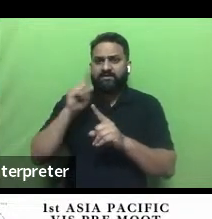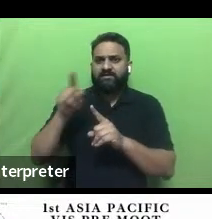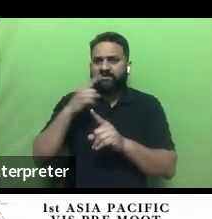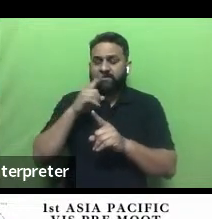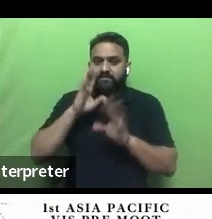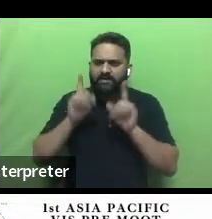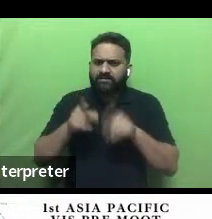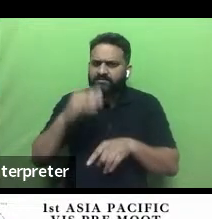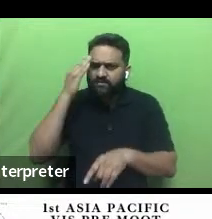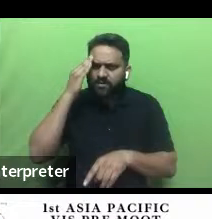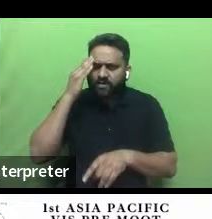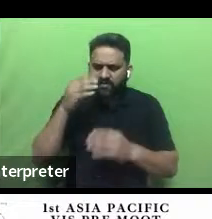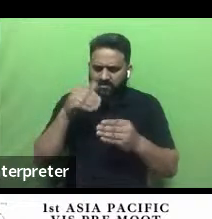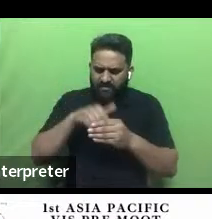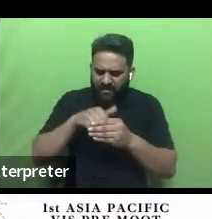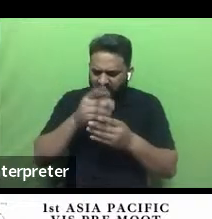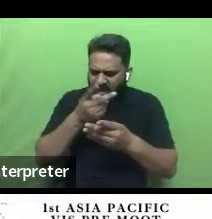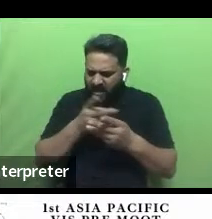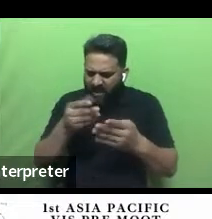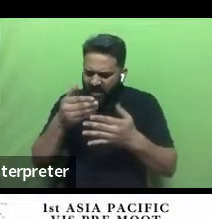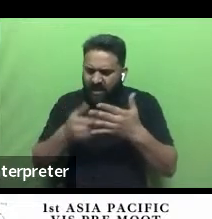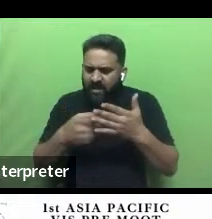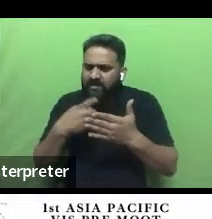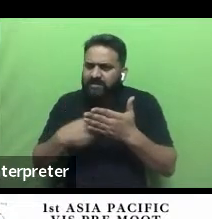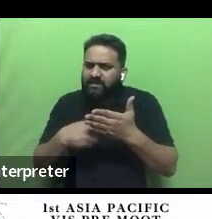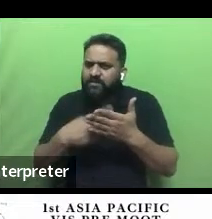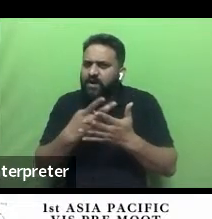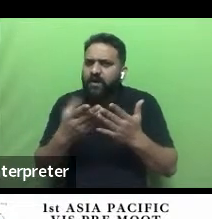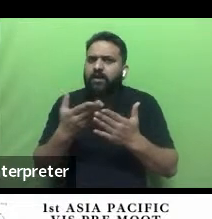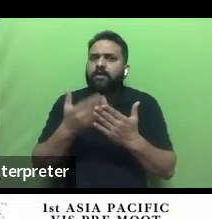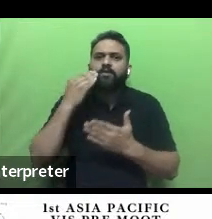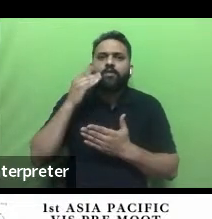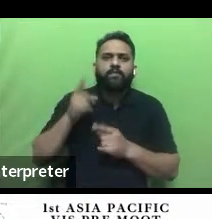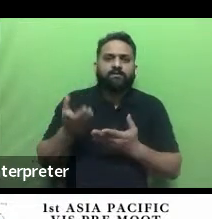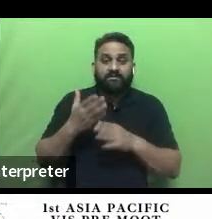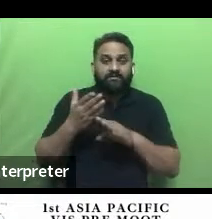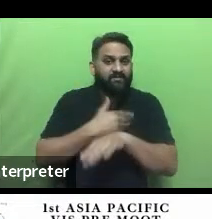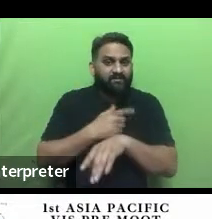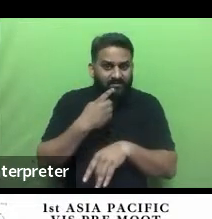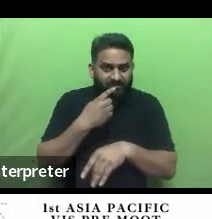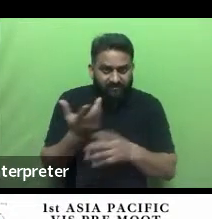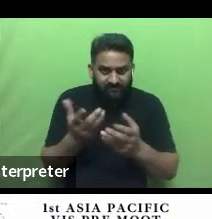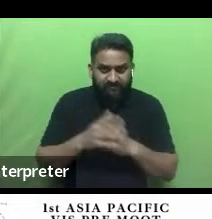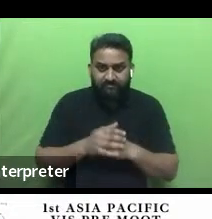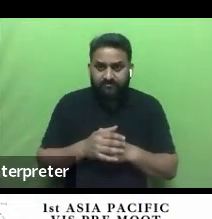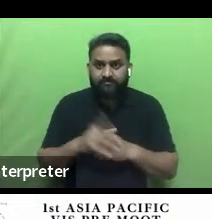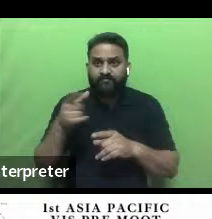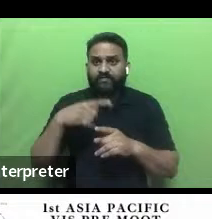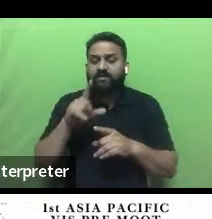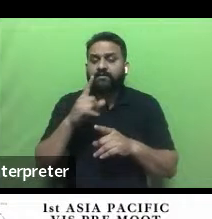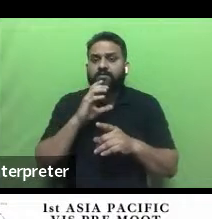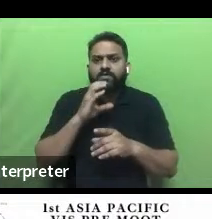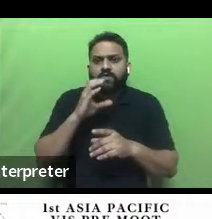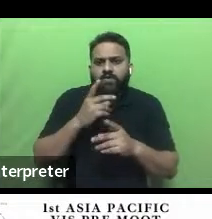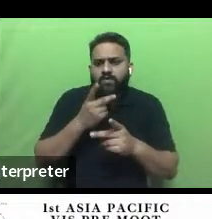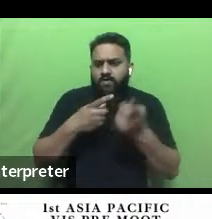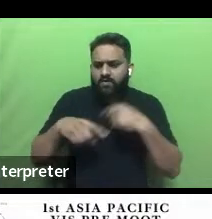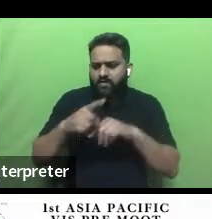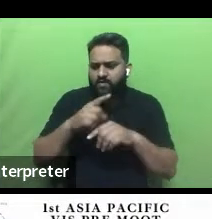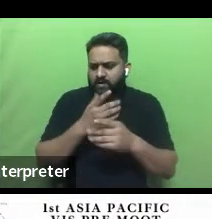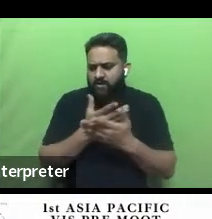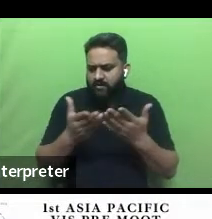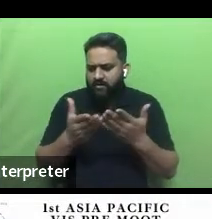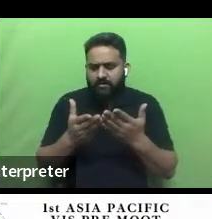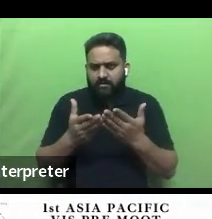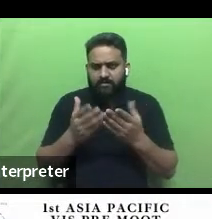knowledge of the contents of the general conditions. As previously mentioned, while making the purchase offer provided on page